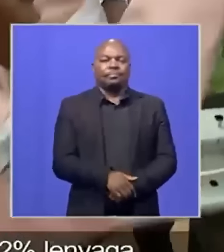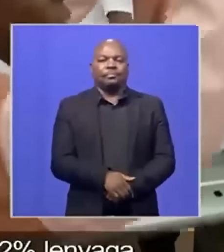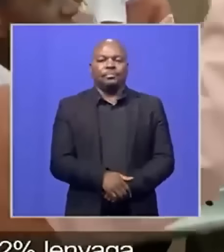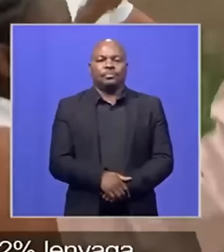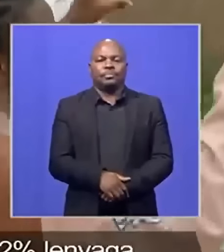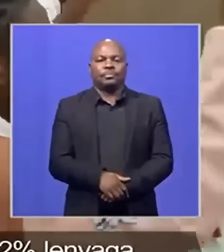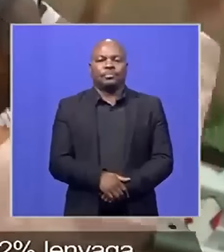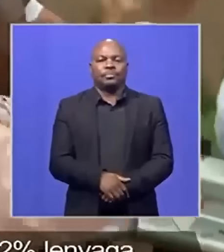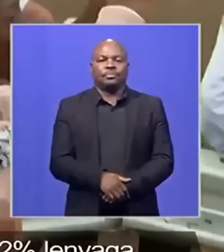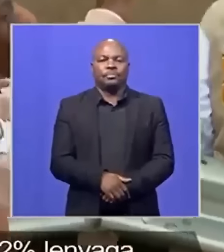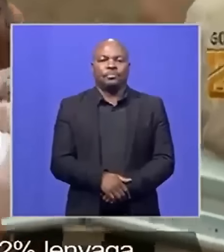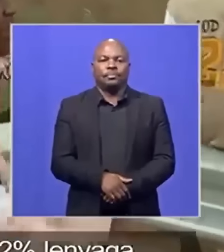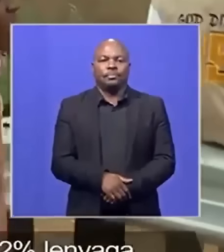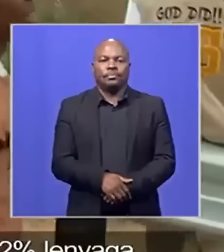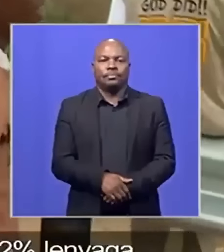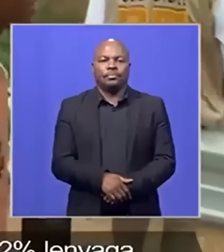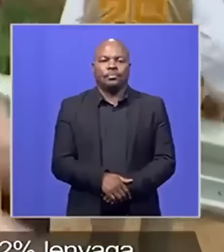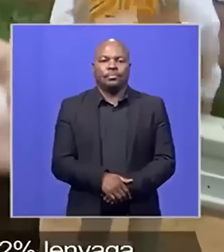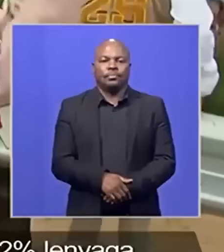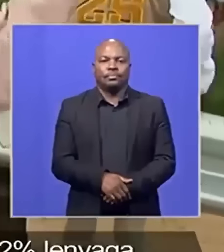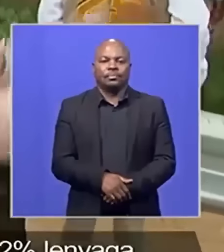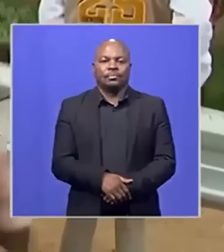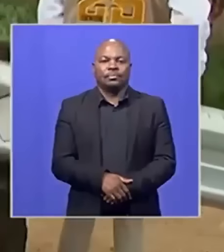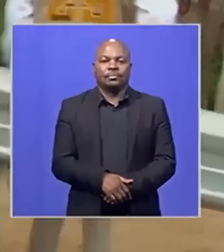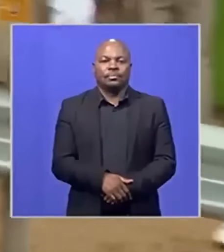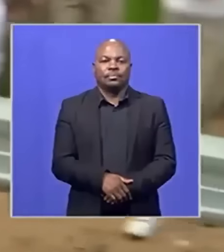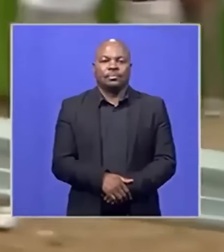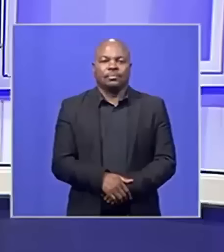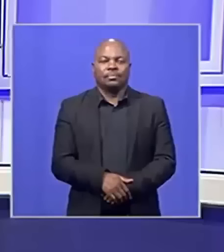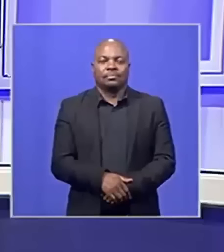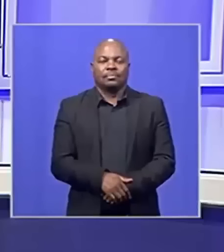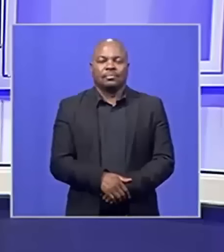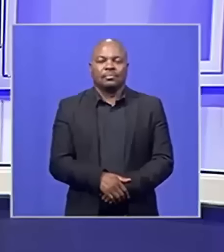Ke ka tlhagonyone wa dikgang tsa SABC Polokwane.